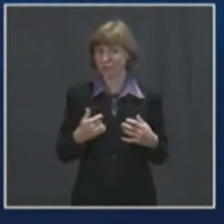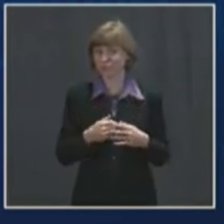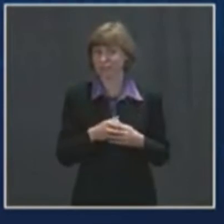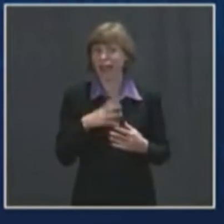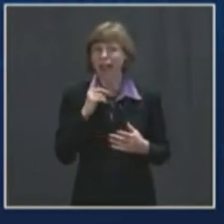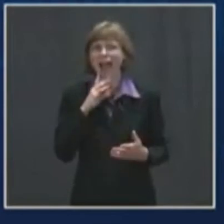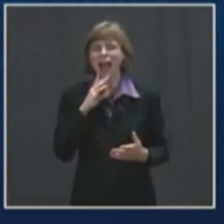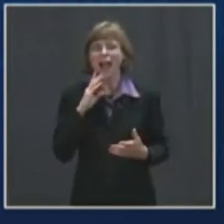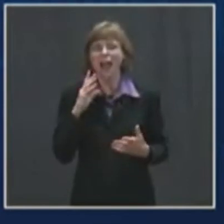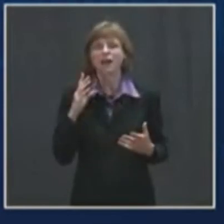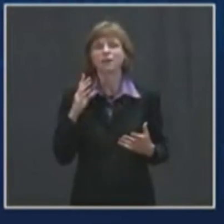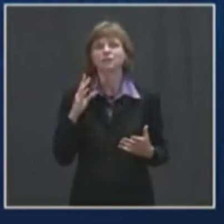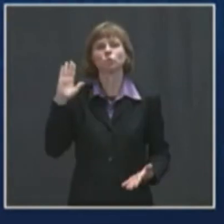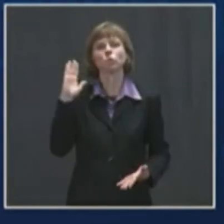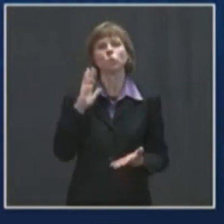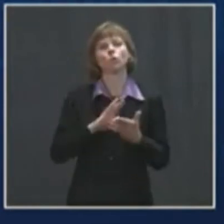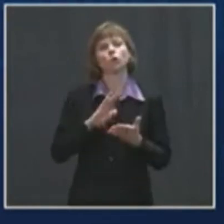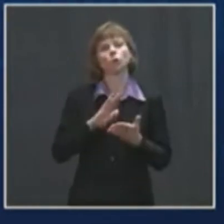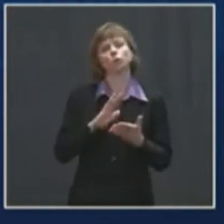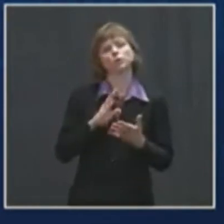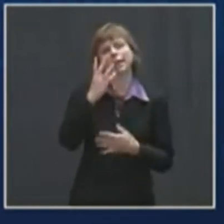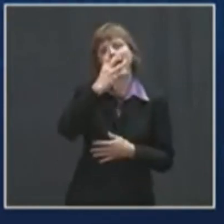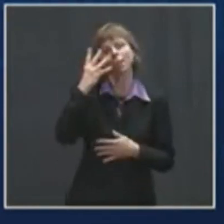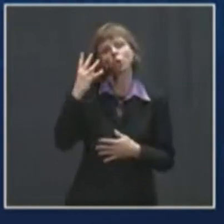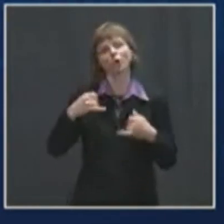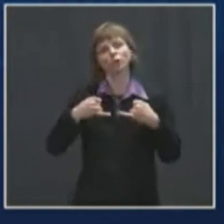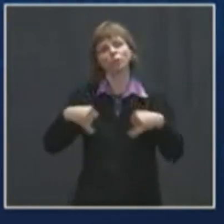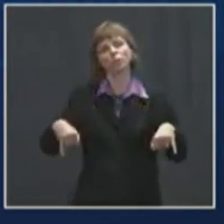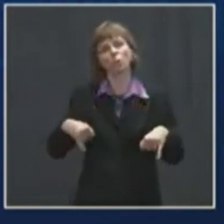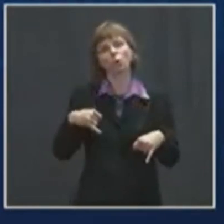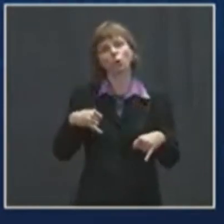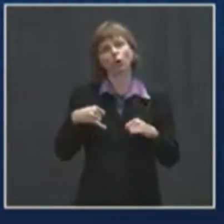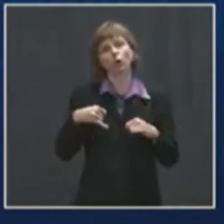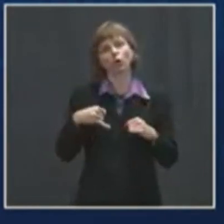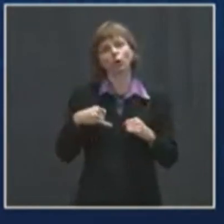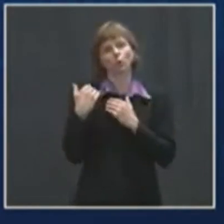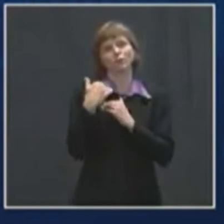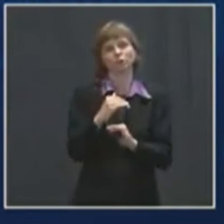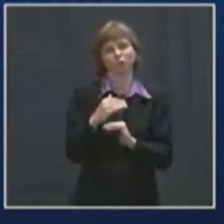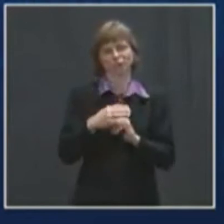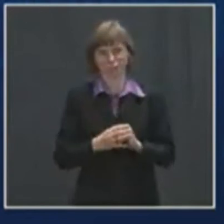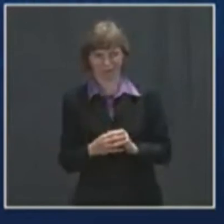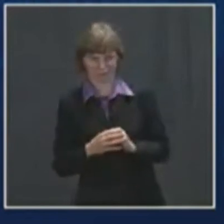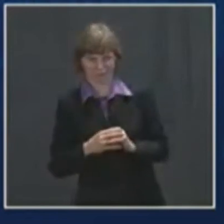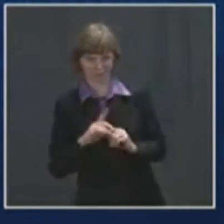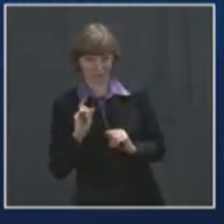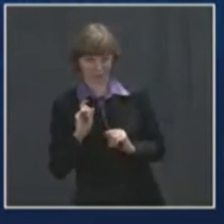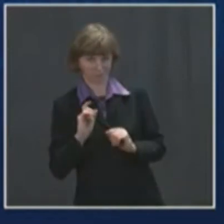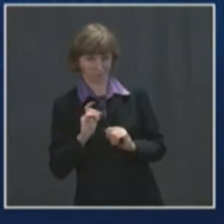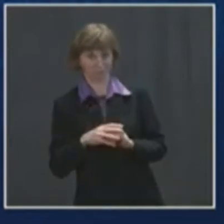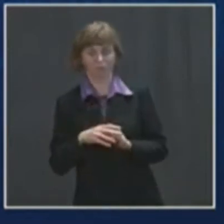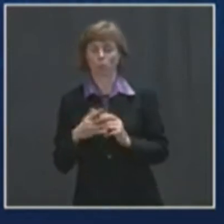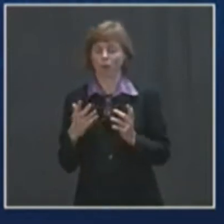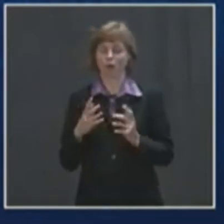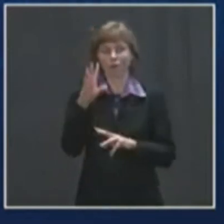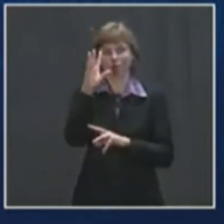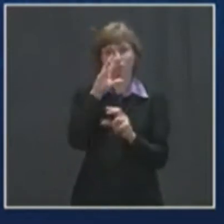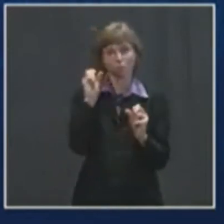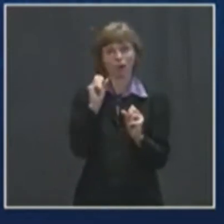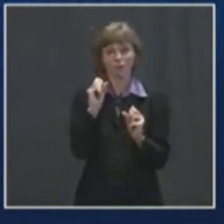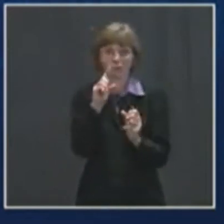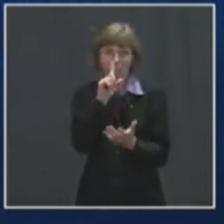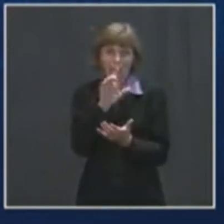and border restrictions? Well, the president fundamentally believes that having a humane